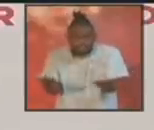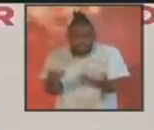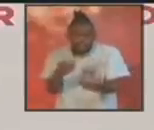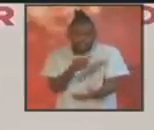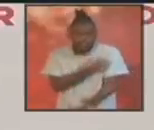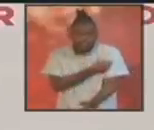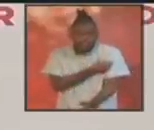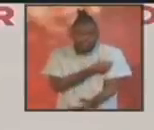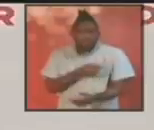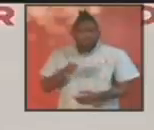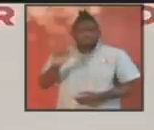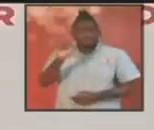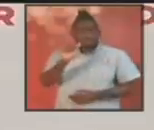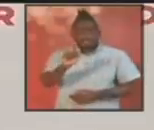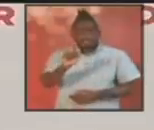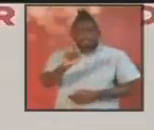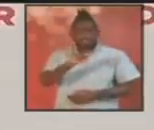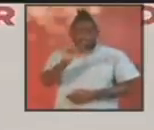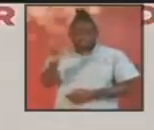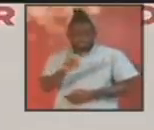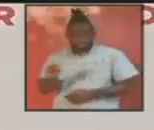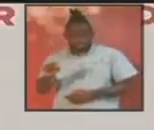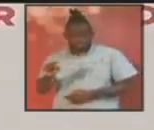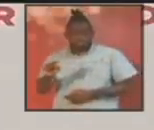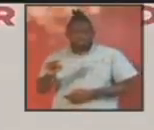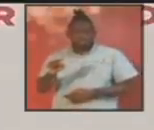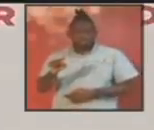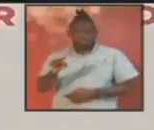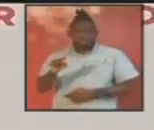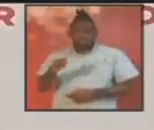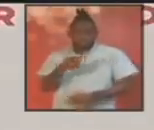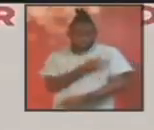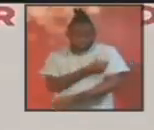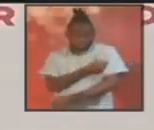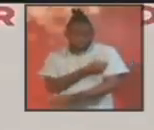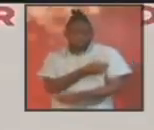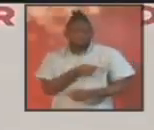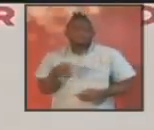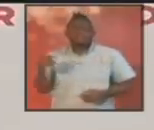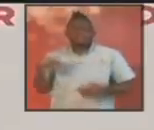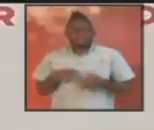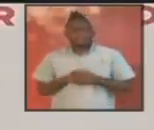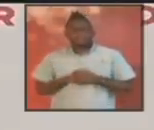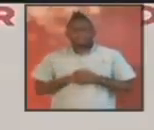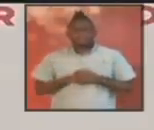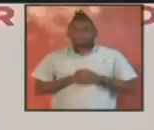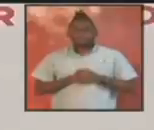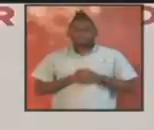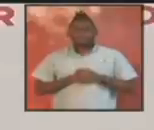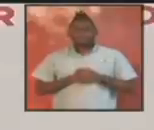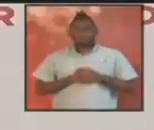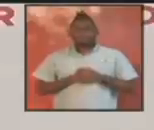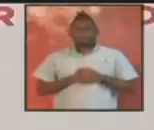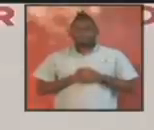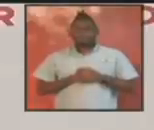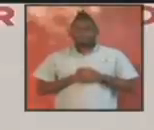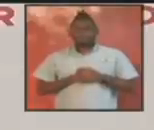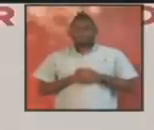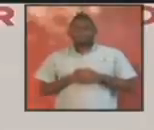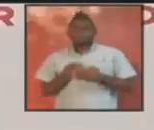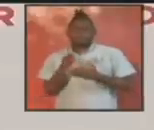vaccine. 108 to 117,000 doses. And that represents a portion of the